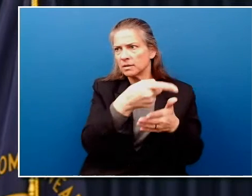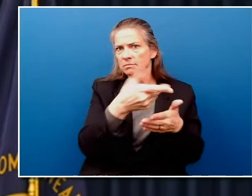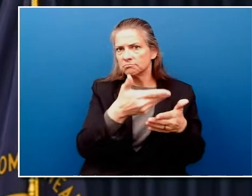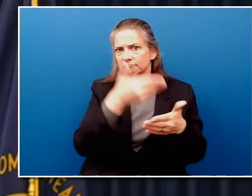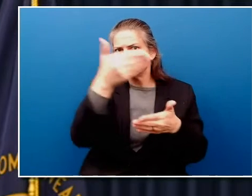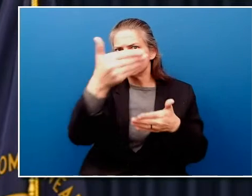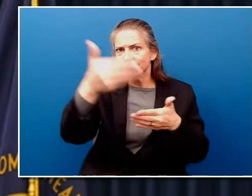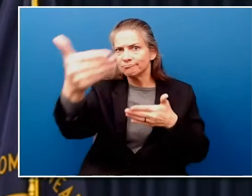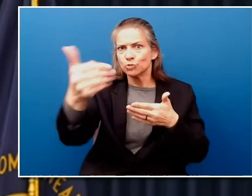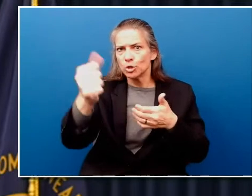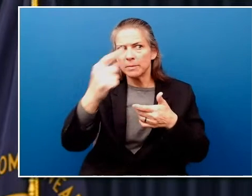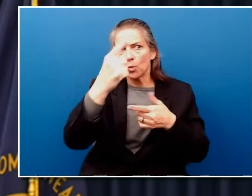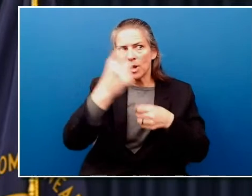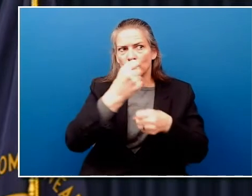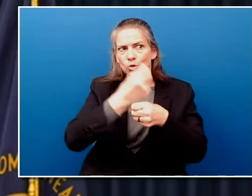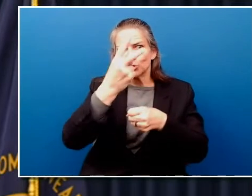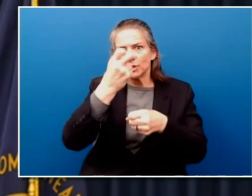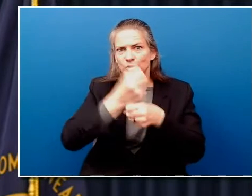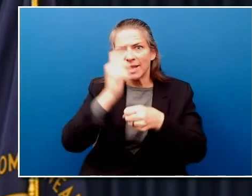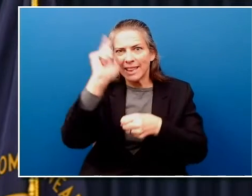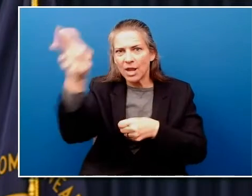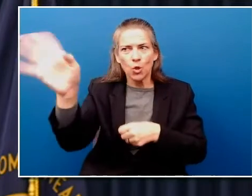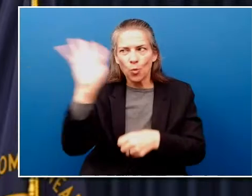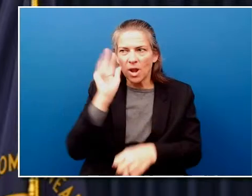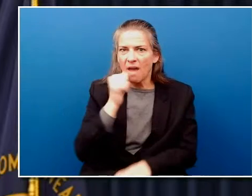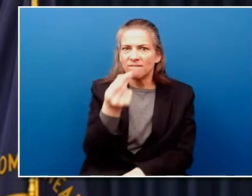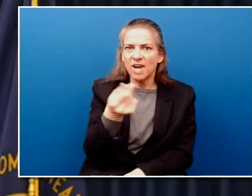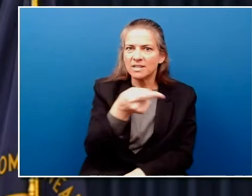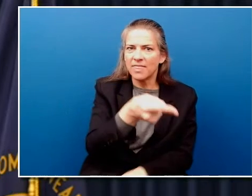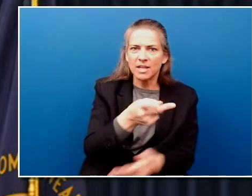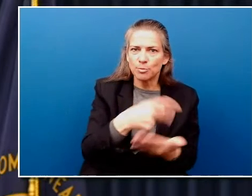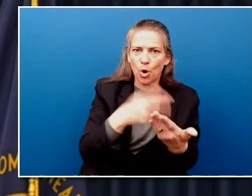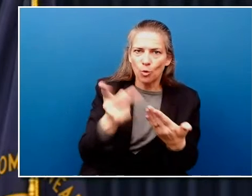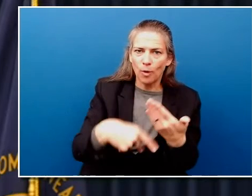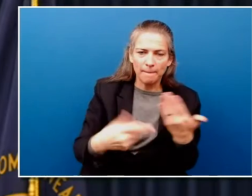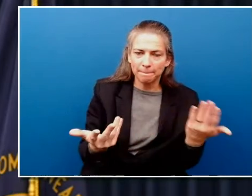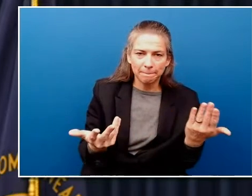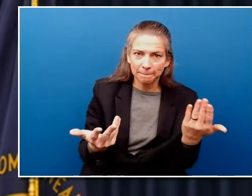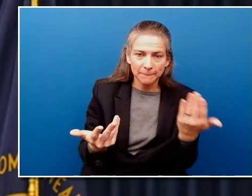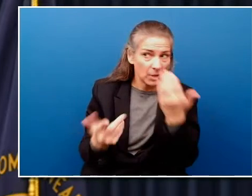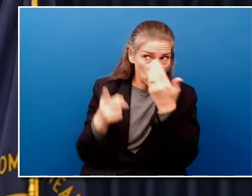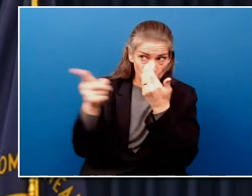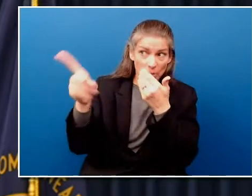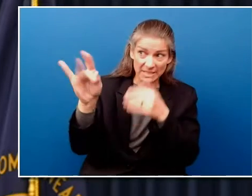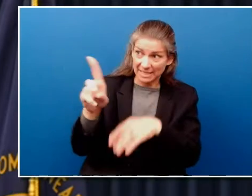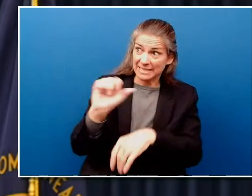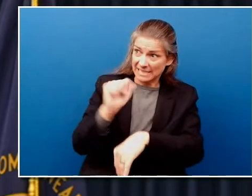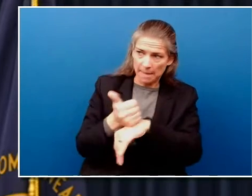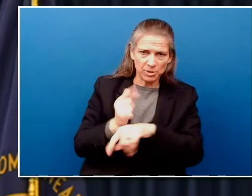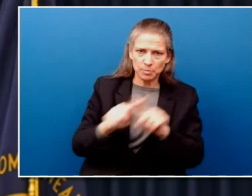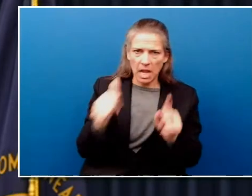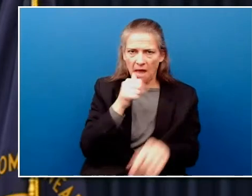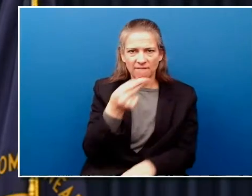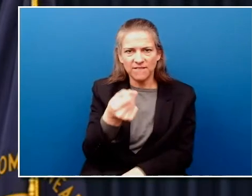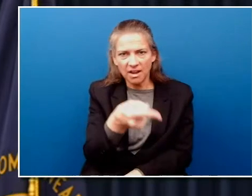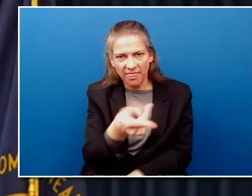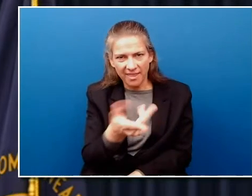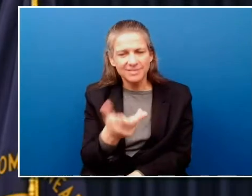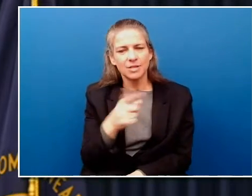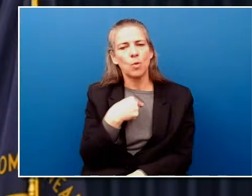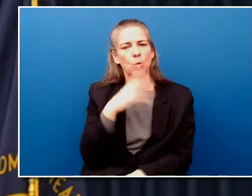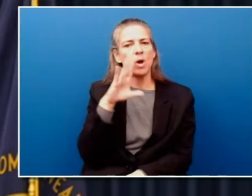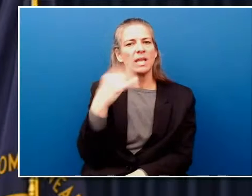certain years where you're not going to fund specific programs that are otherwise on the books. So we will be providing a letter with